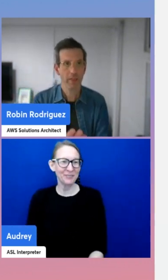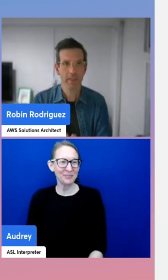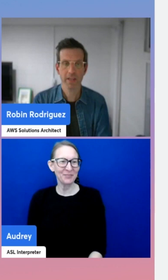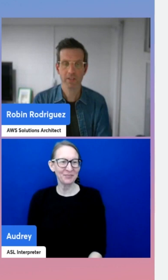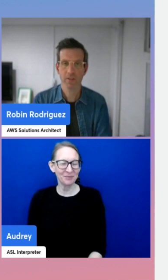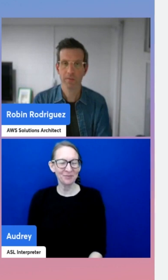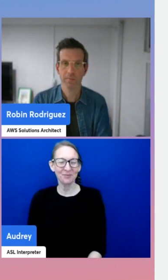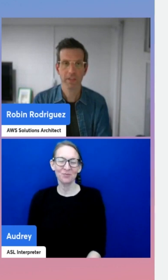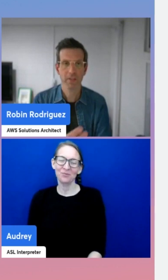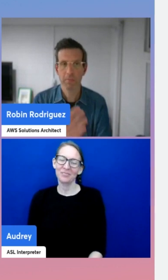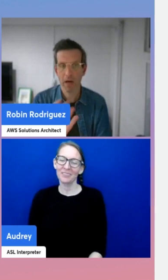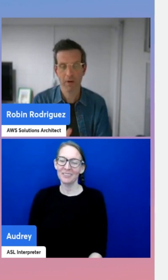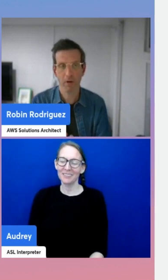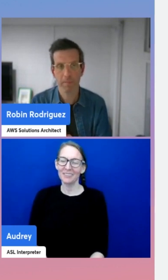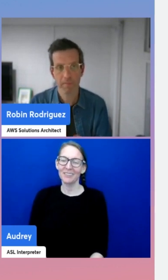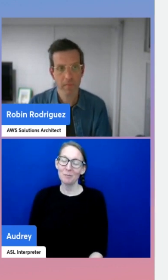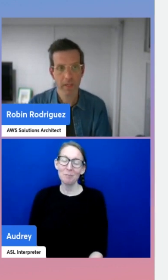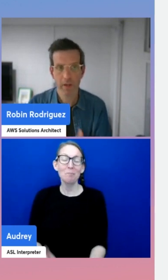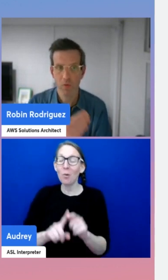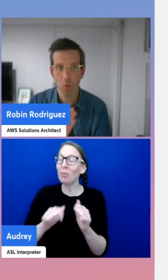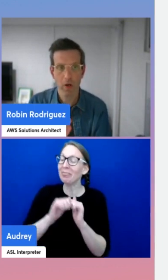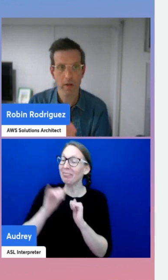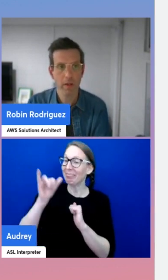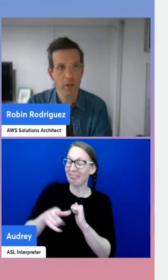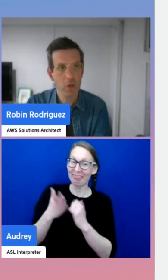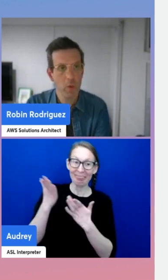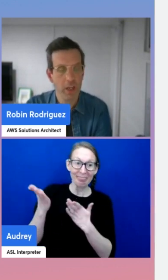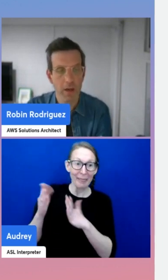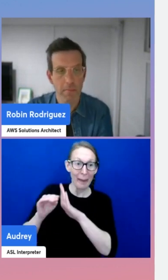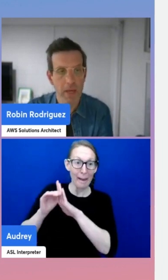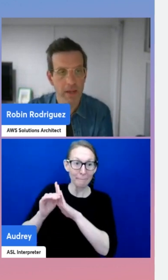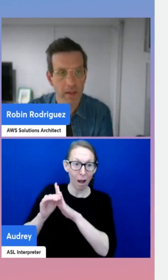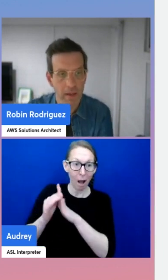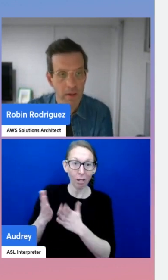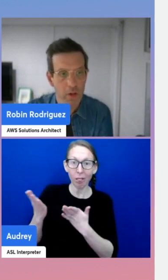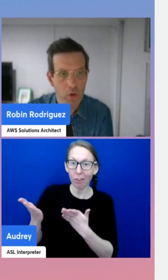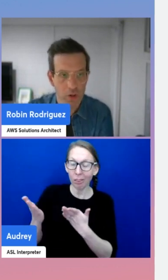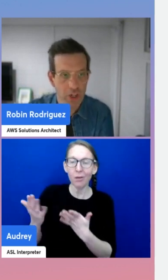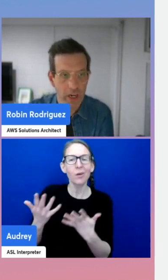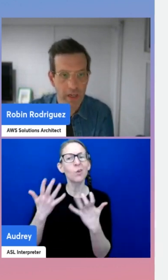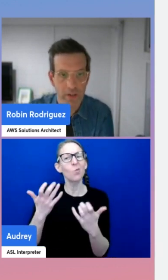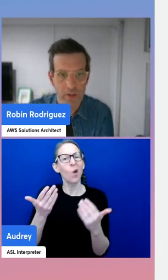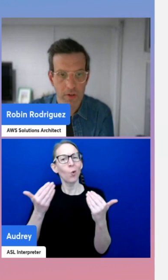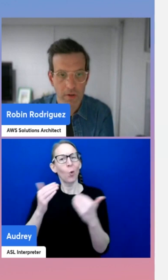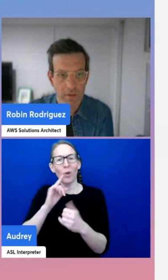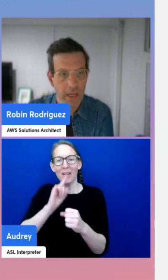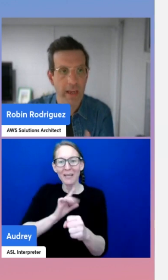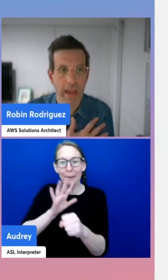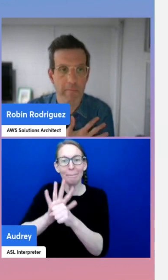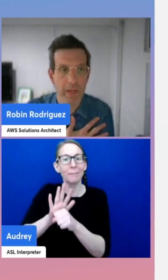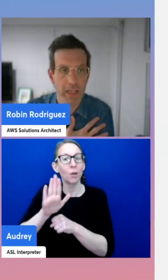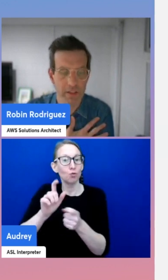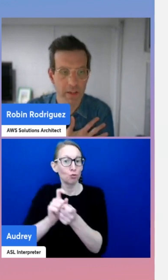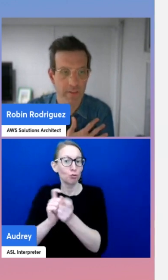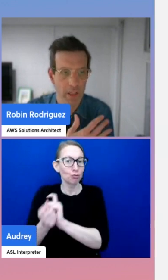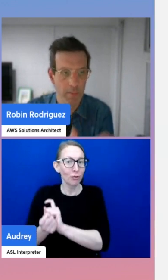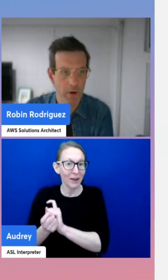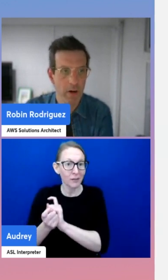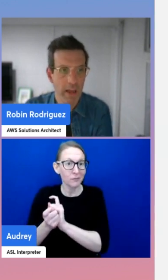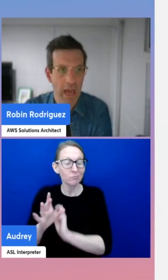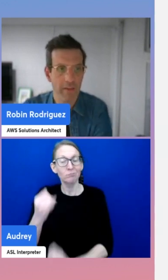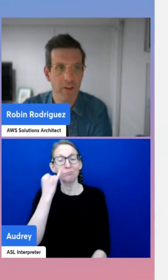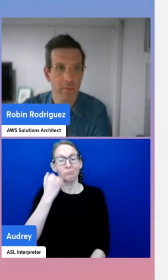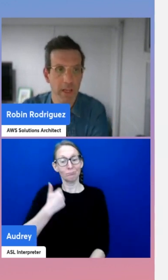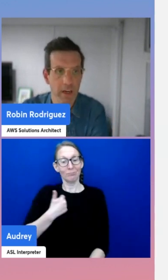with this model, here is one, you want to commit your change. Say, me as a